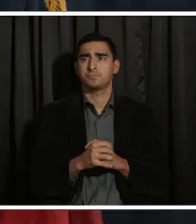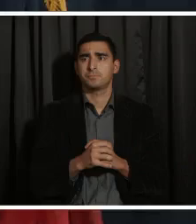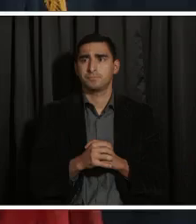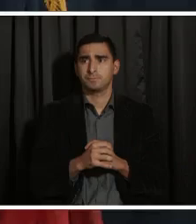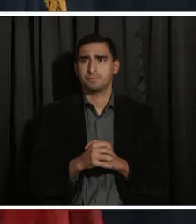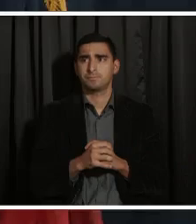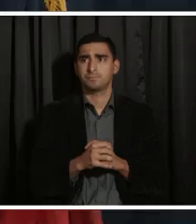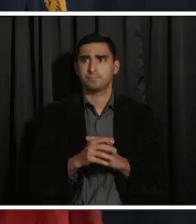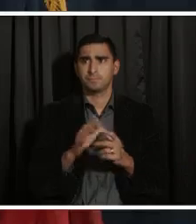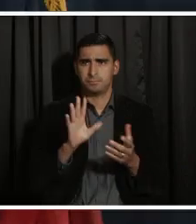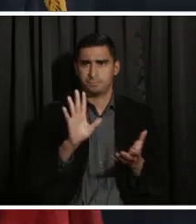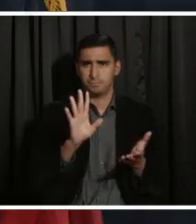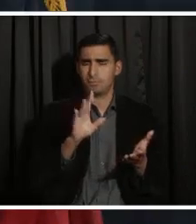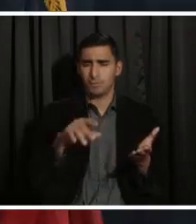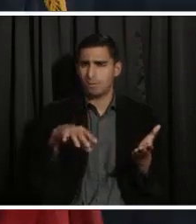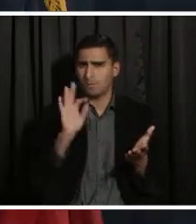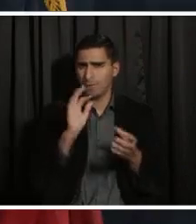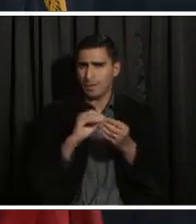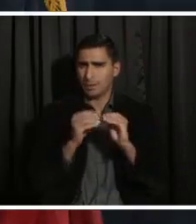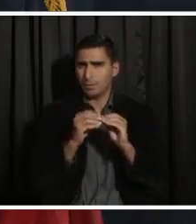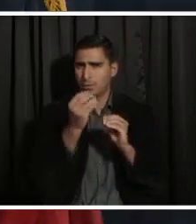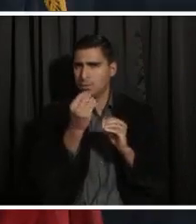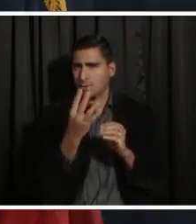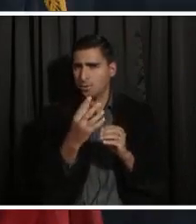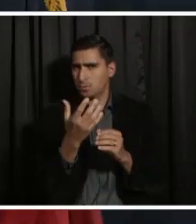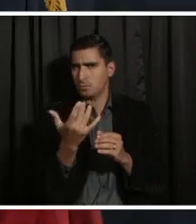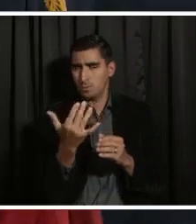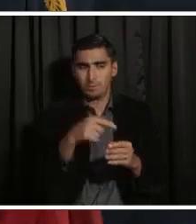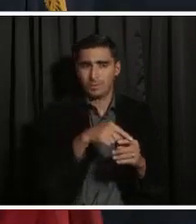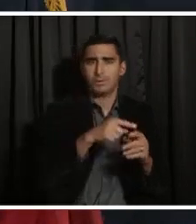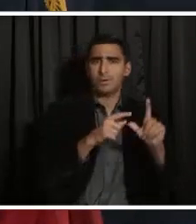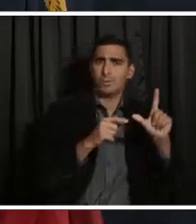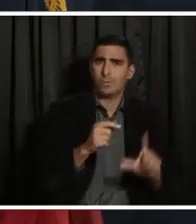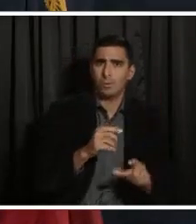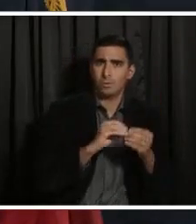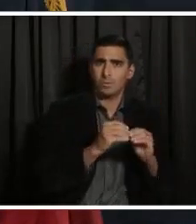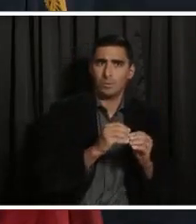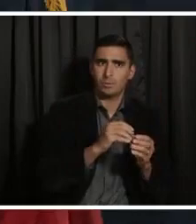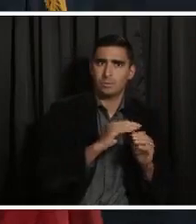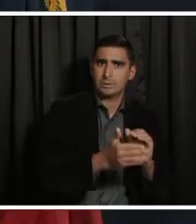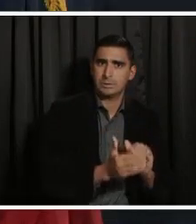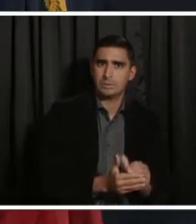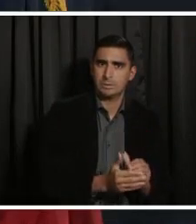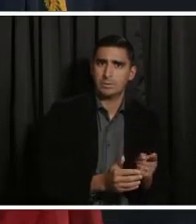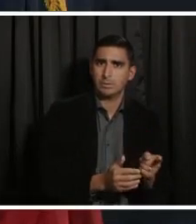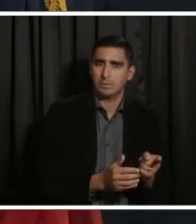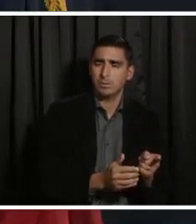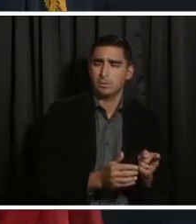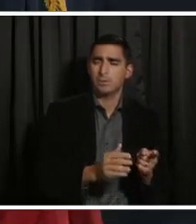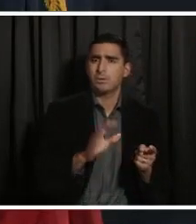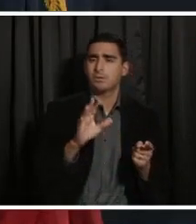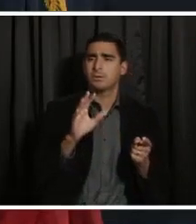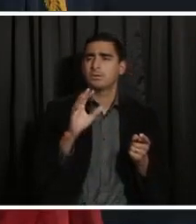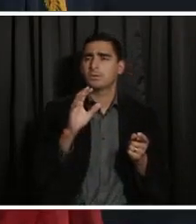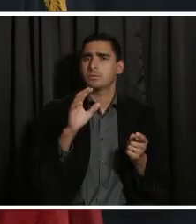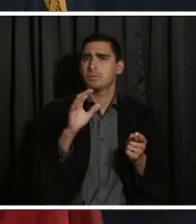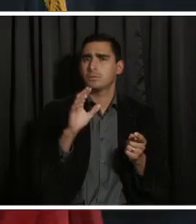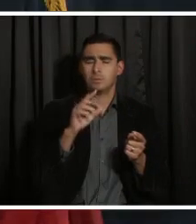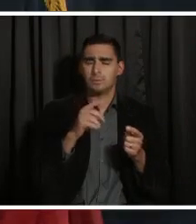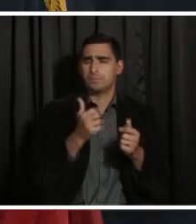I'll get the number and I'll find it here and get back to you, but it's very, very low. Must be on the other file.